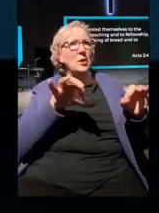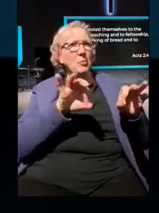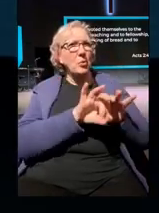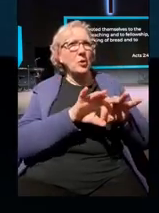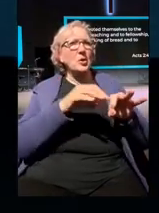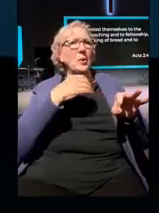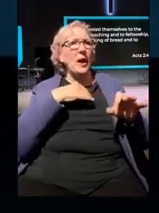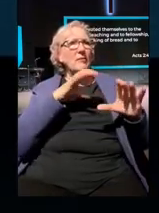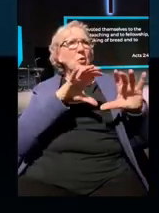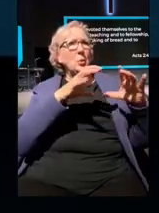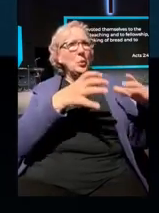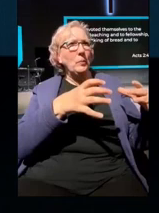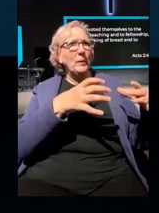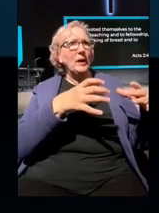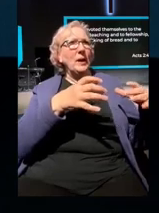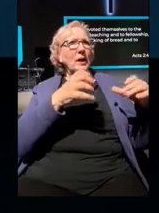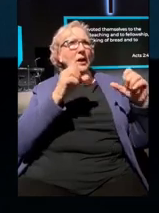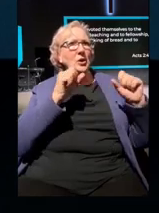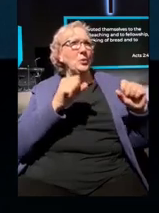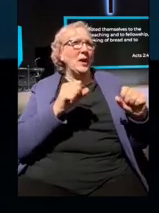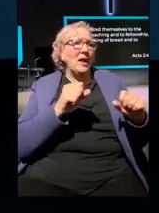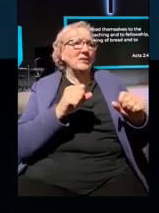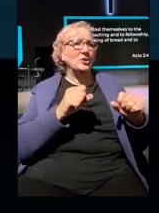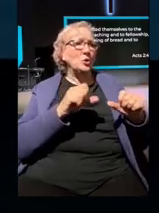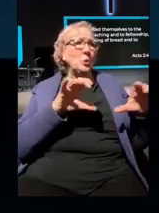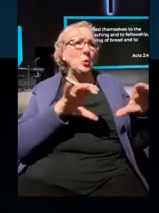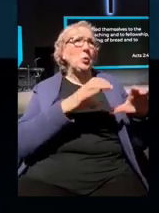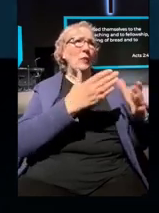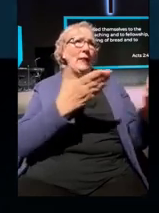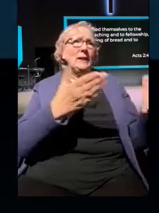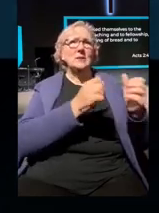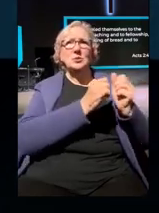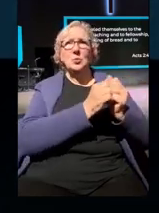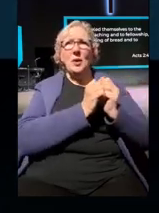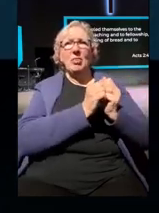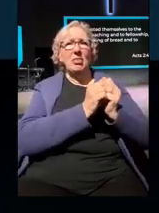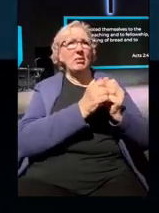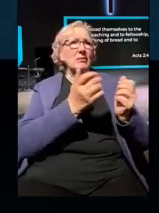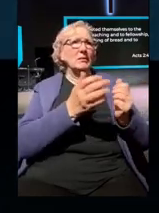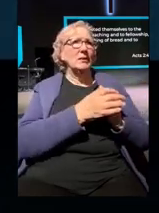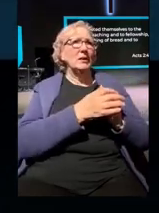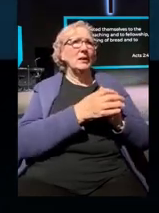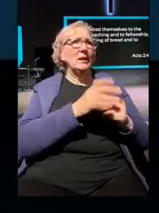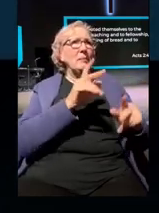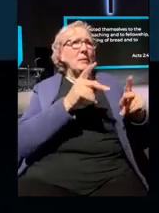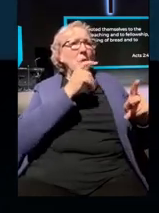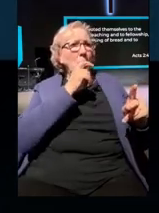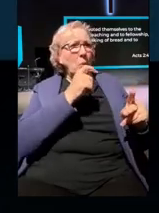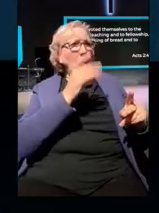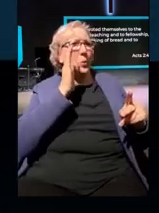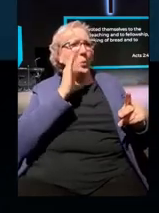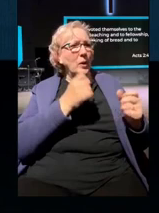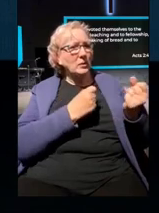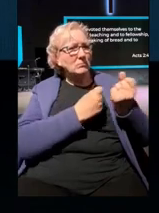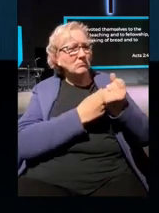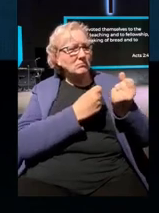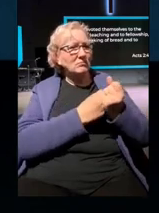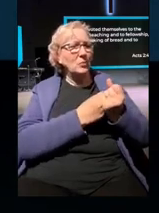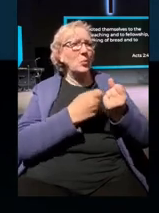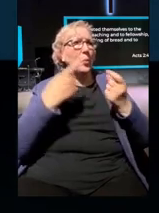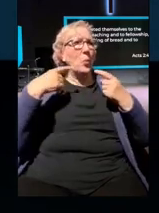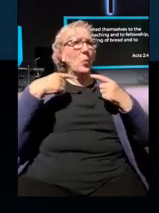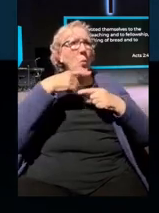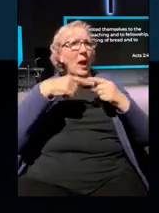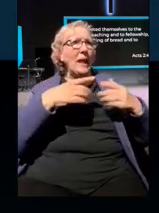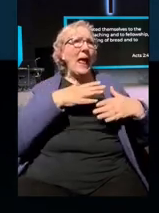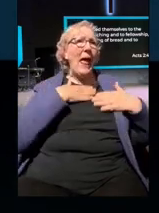have a group that you can simply do life with. People that will come alongside you in happy times and in sad